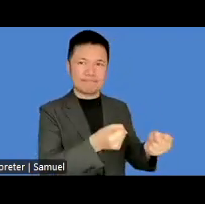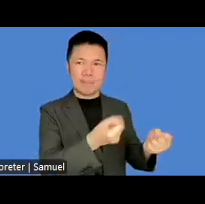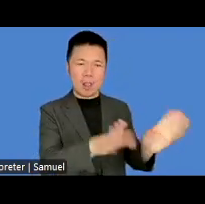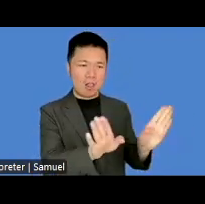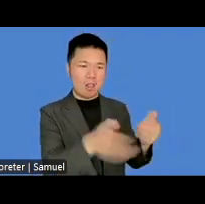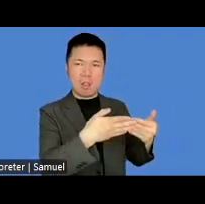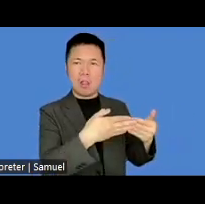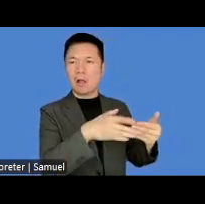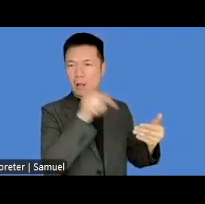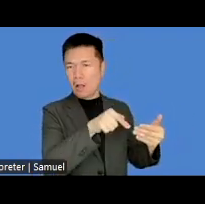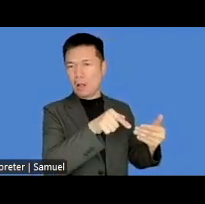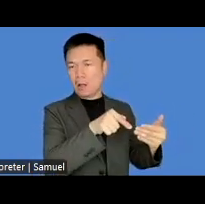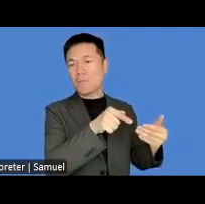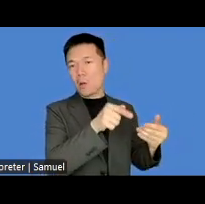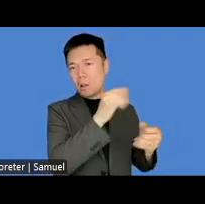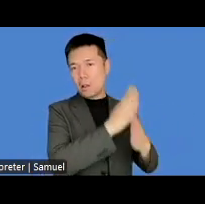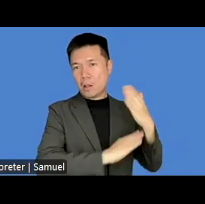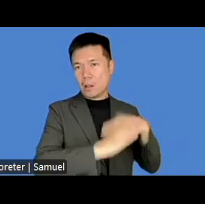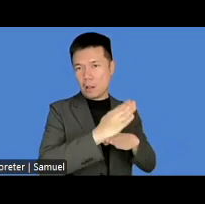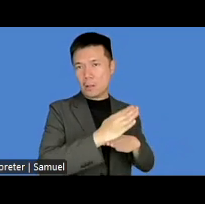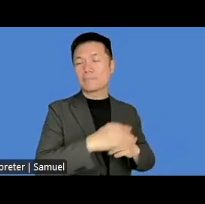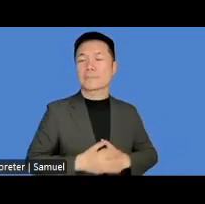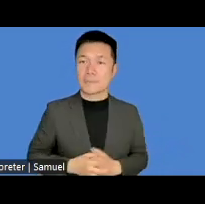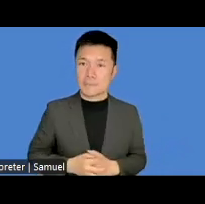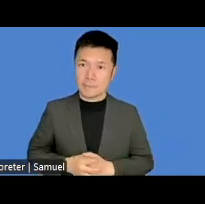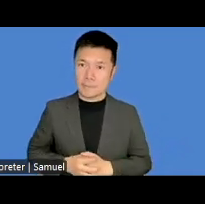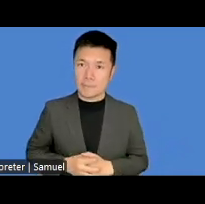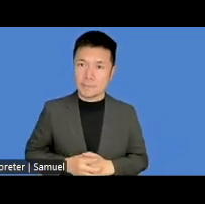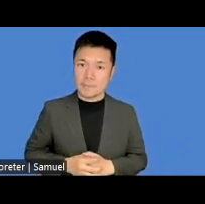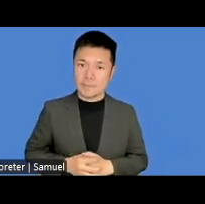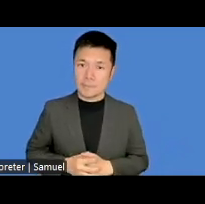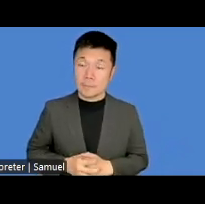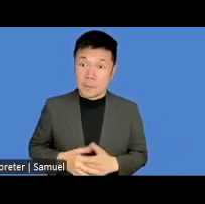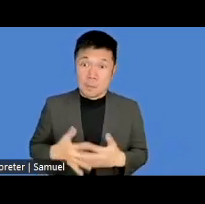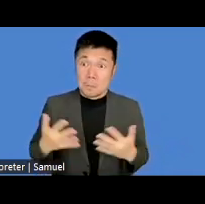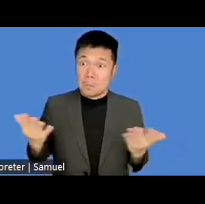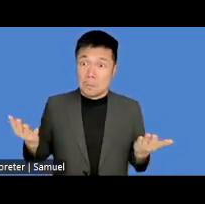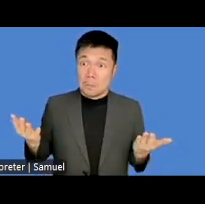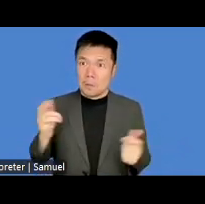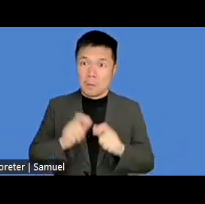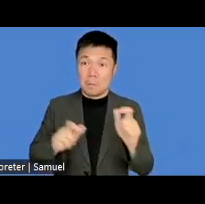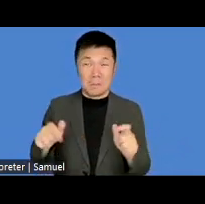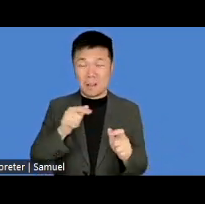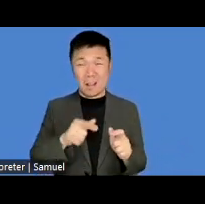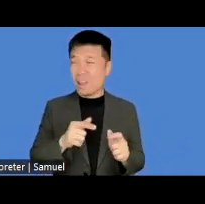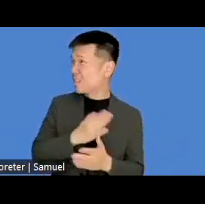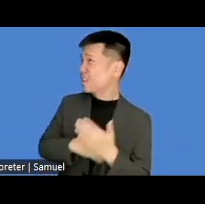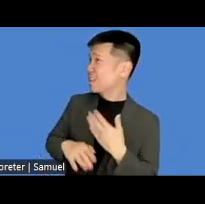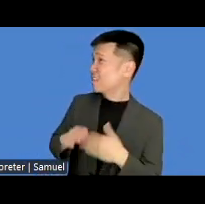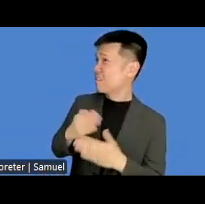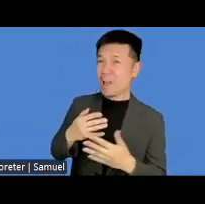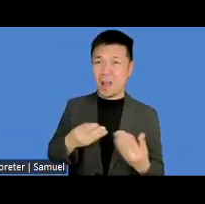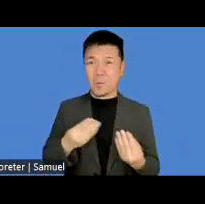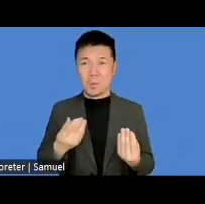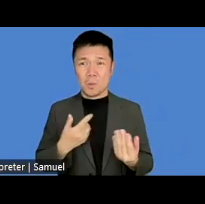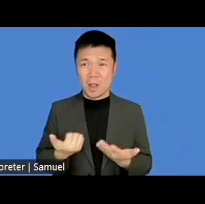this situation shows how there's a lack of support for people with disabilities in a state of violence, such as Acapulco.